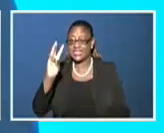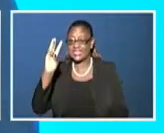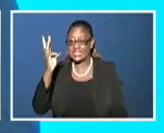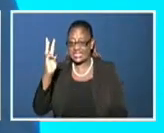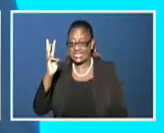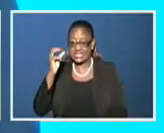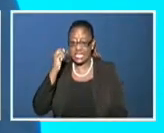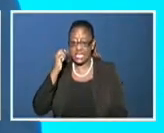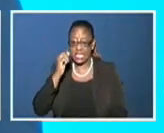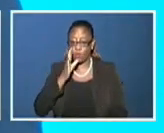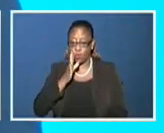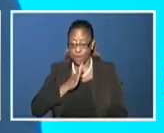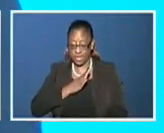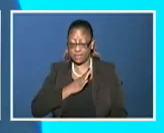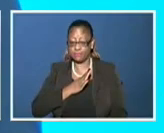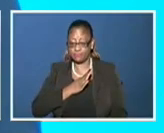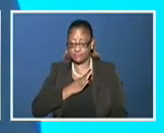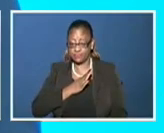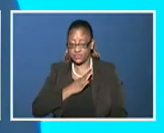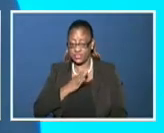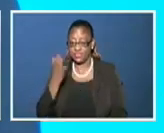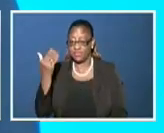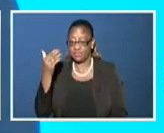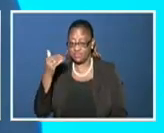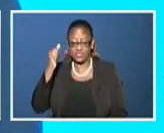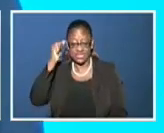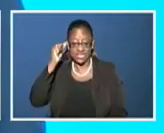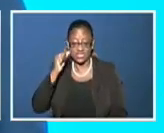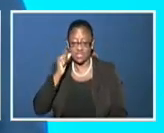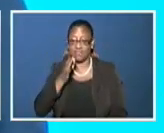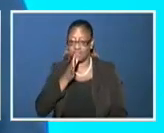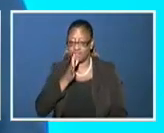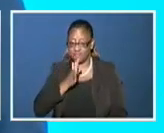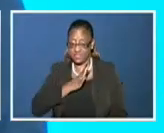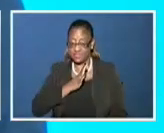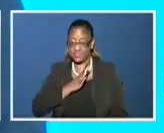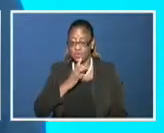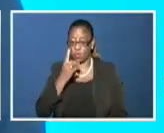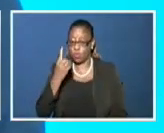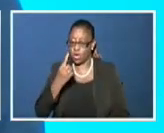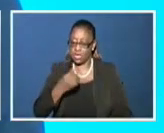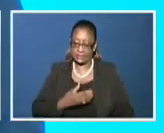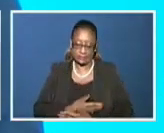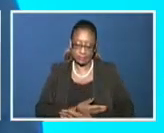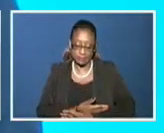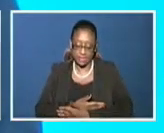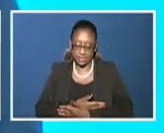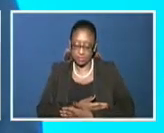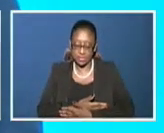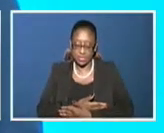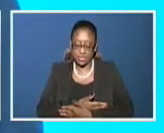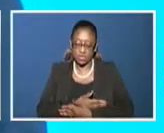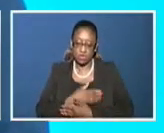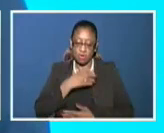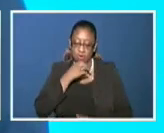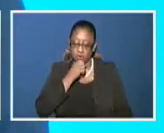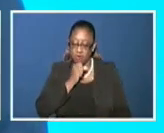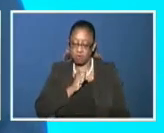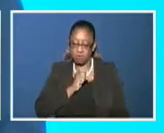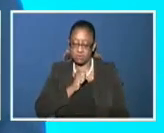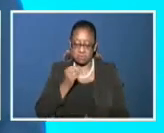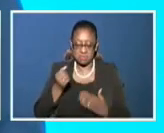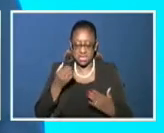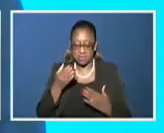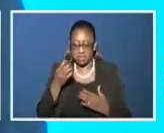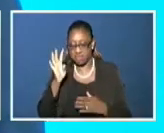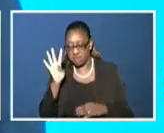16 females, 15 adult females, and one toddler, unfortunately, around the age, appeared